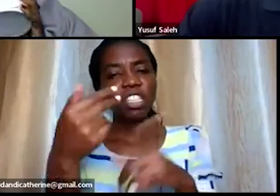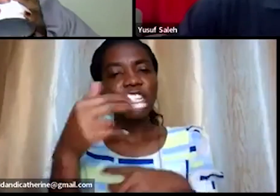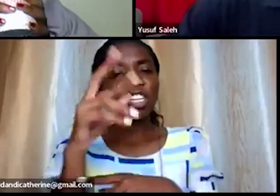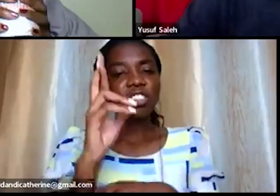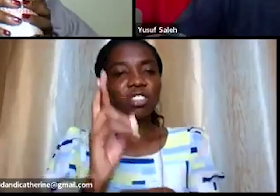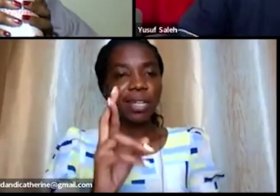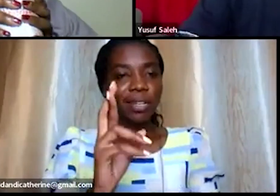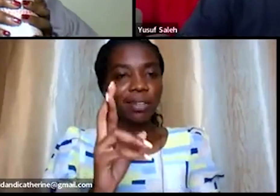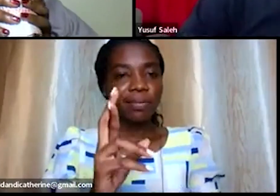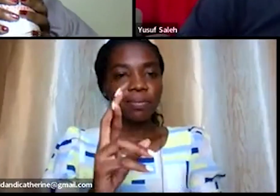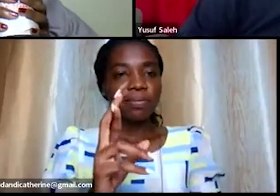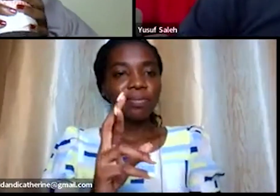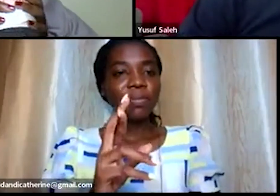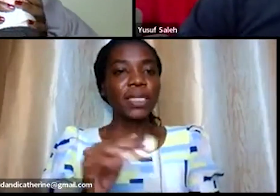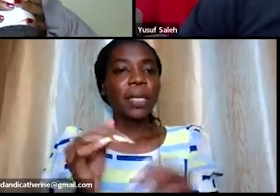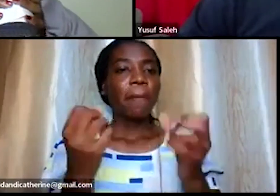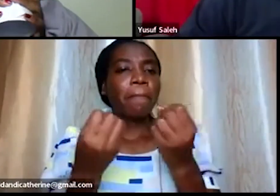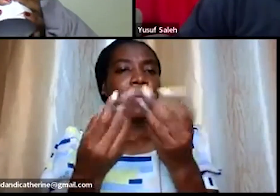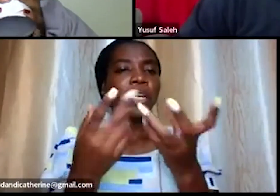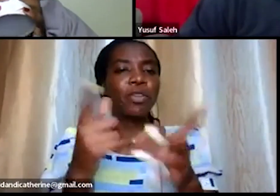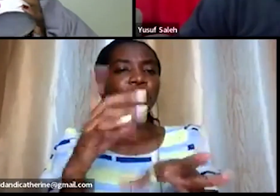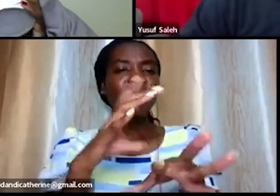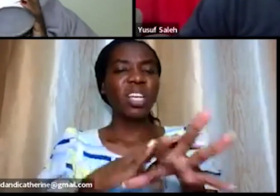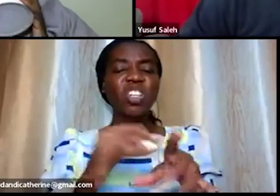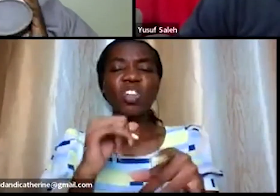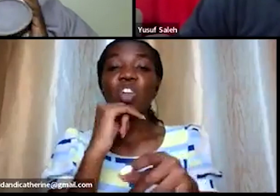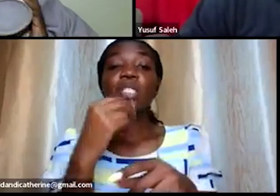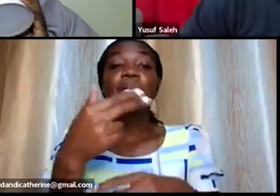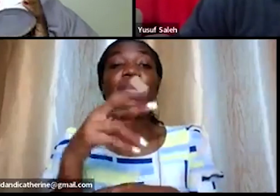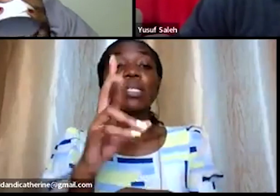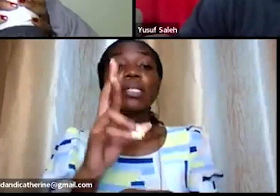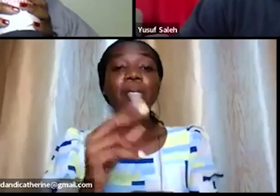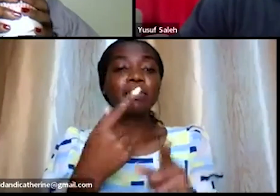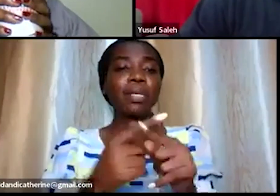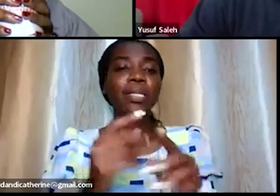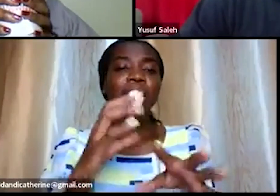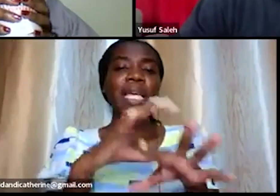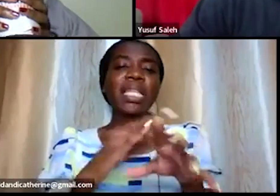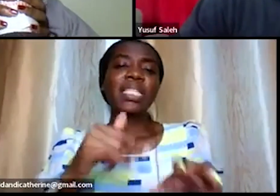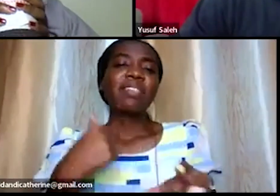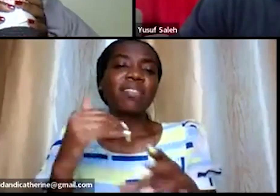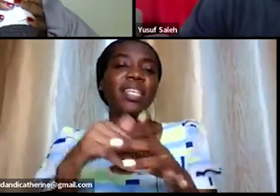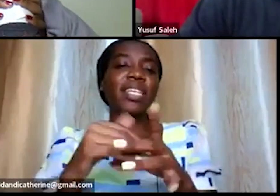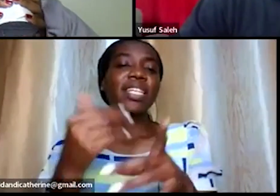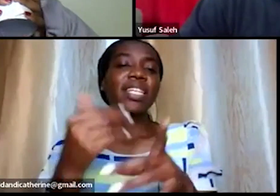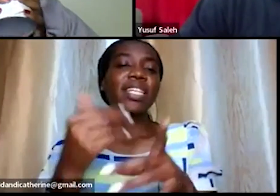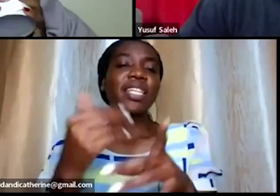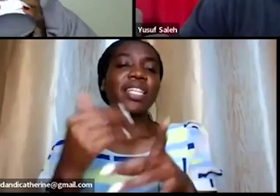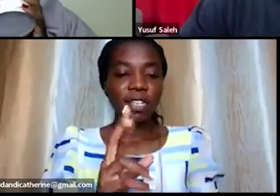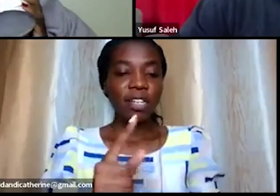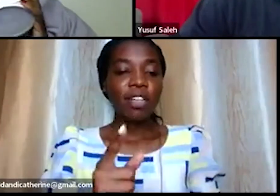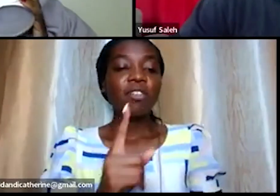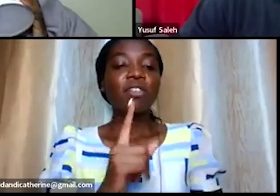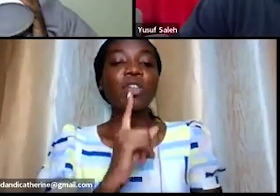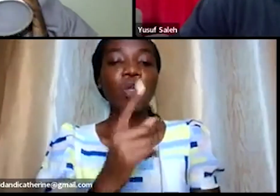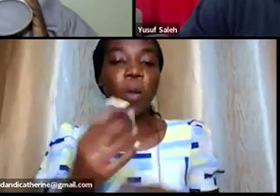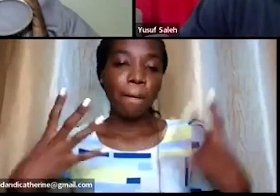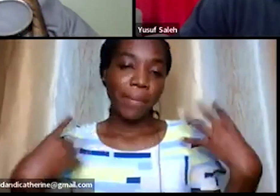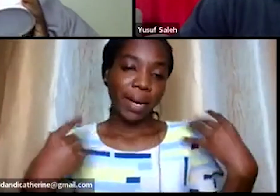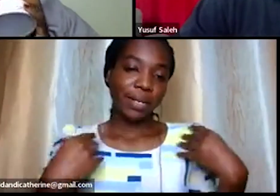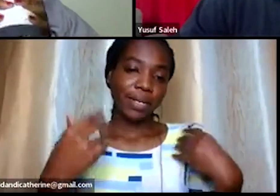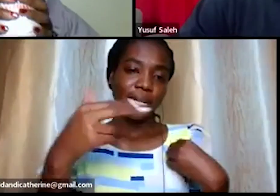most of them we find they are not really HR, they have just find themselves in HR. So they just practice